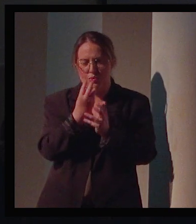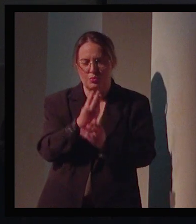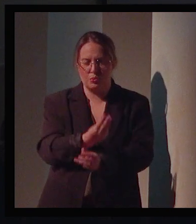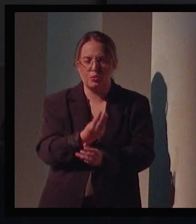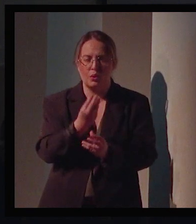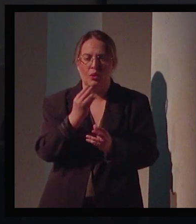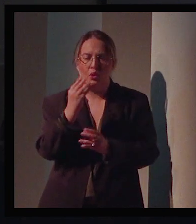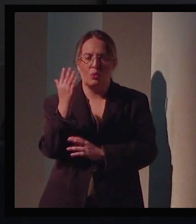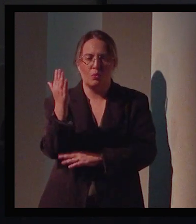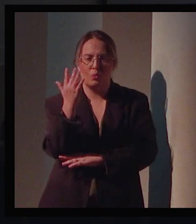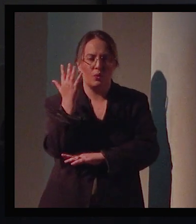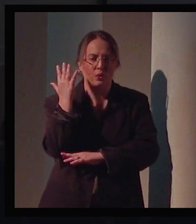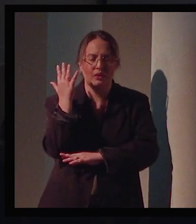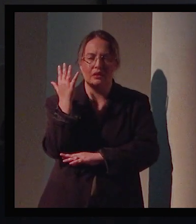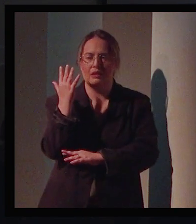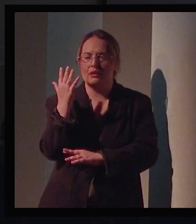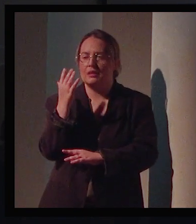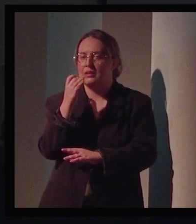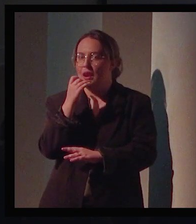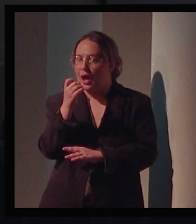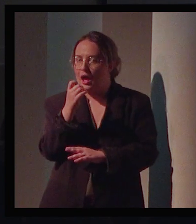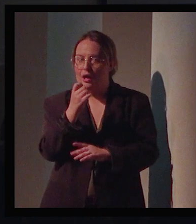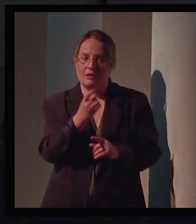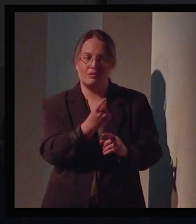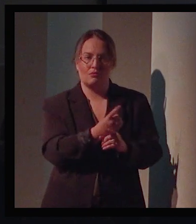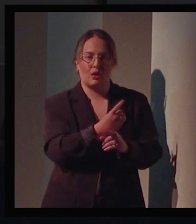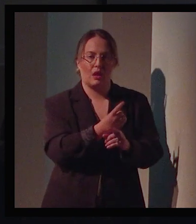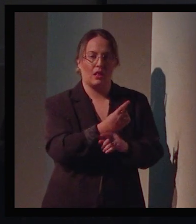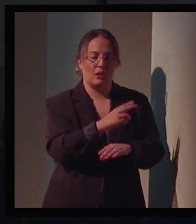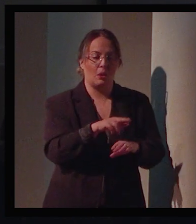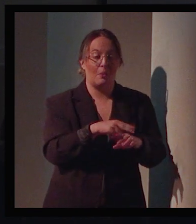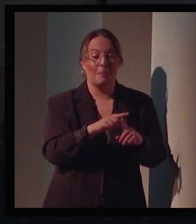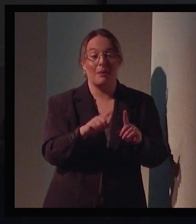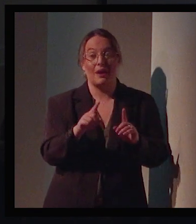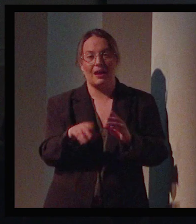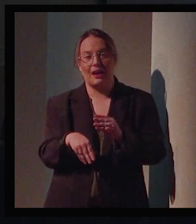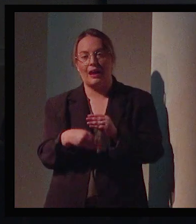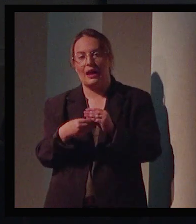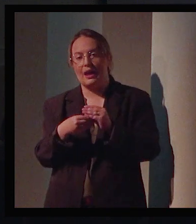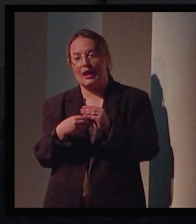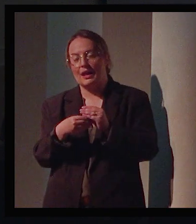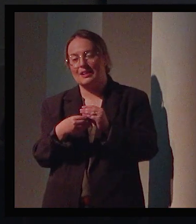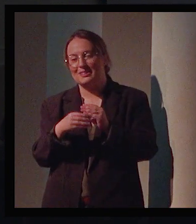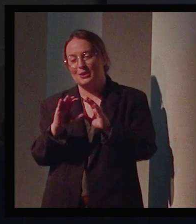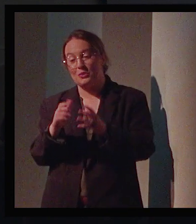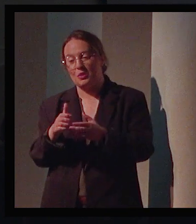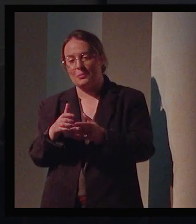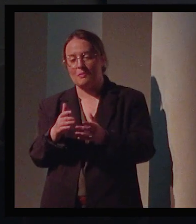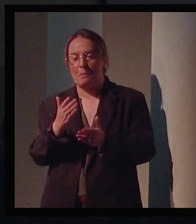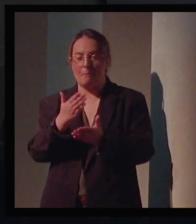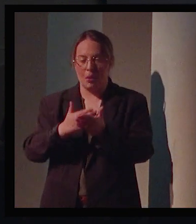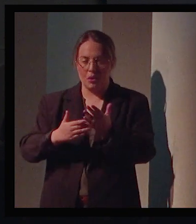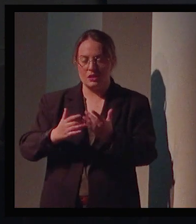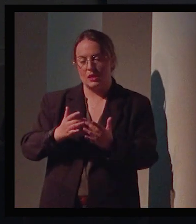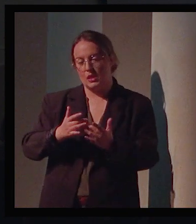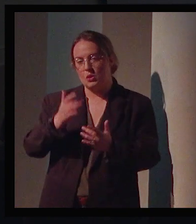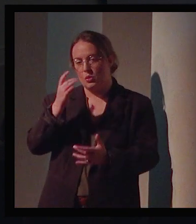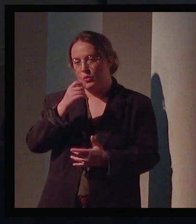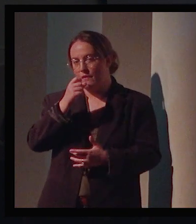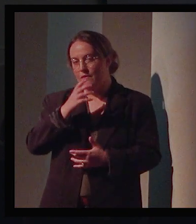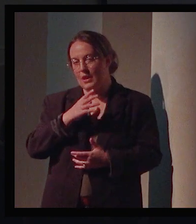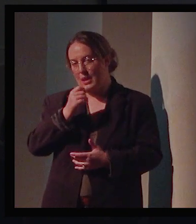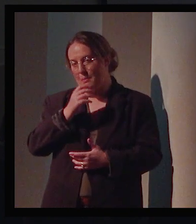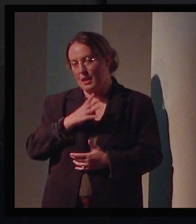in ordinary, unidealized nature. Yet he adds a group of semi-nude female figures who, with their kind